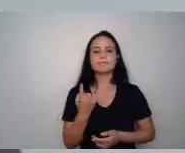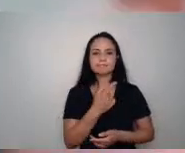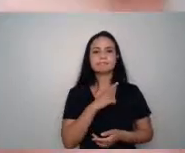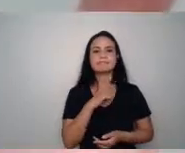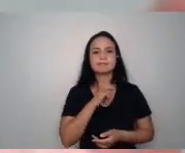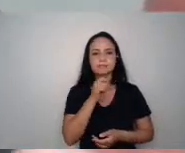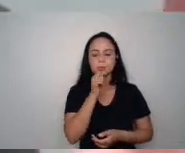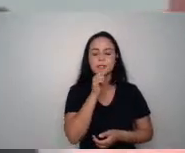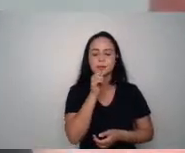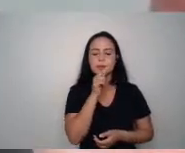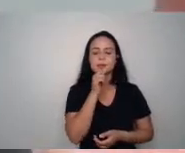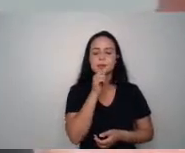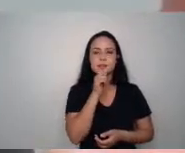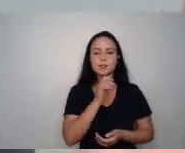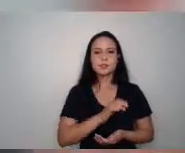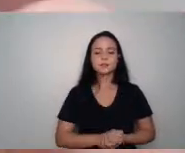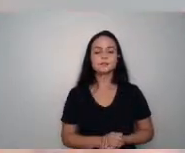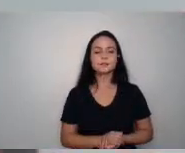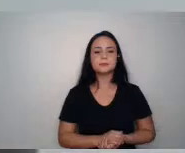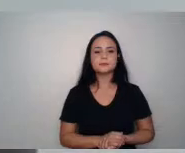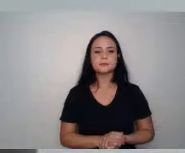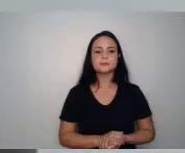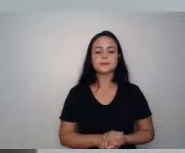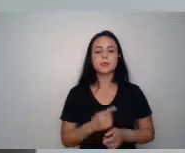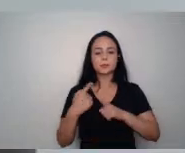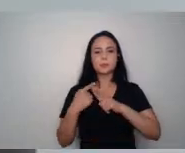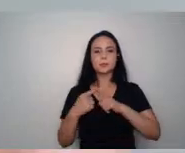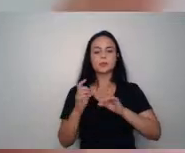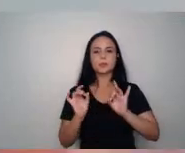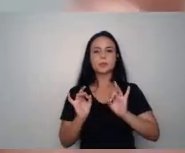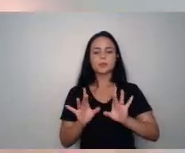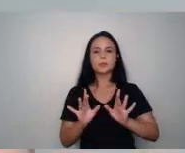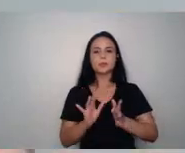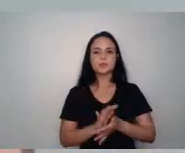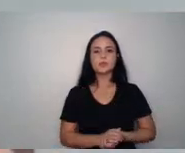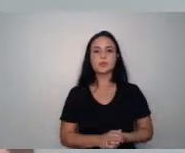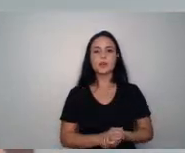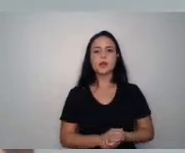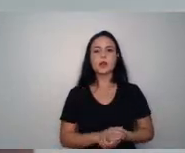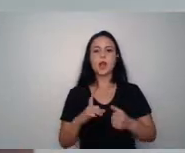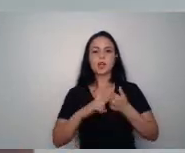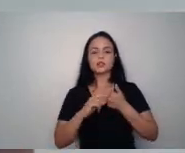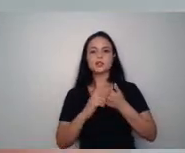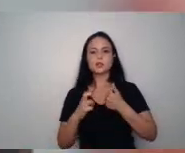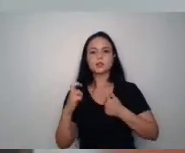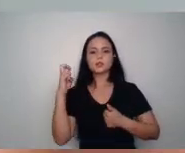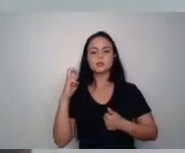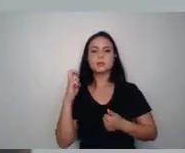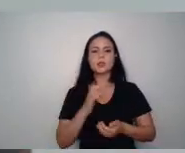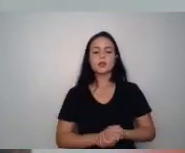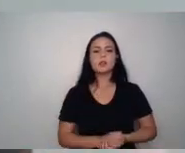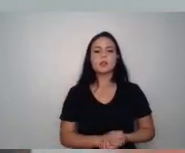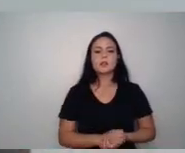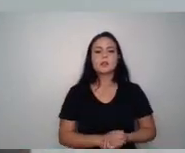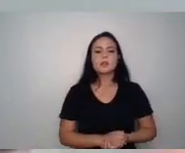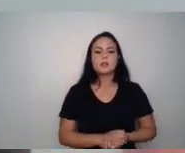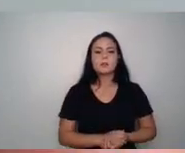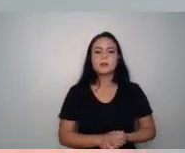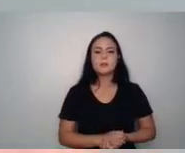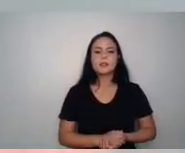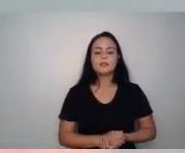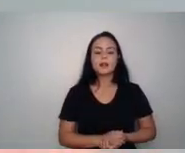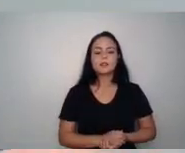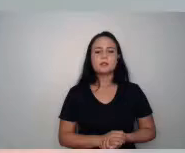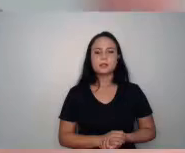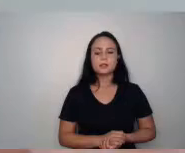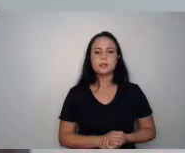into consideration many aspects, this is far from reality. We still have a sexist country, and it's not